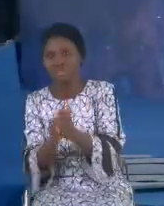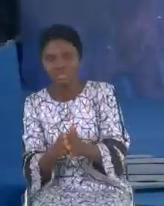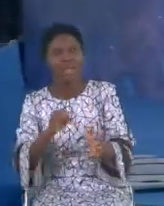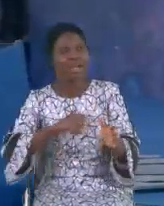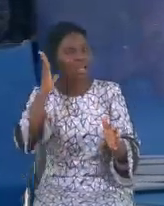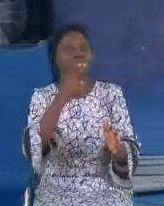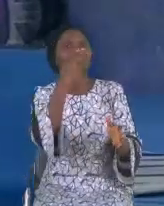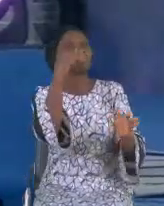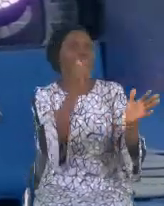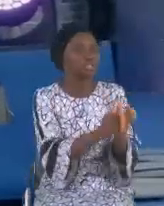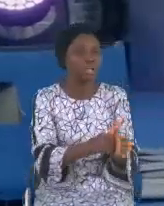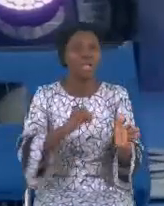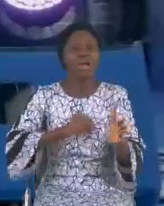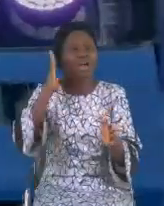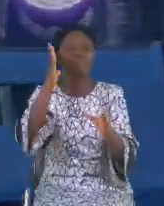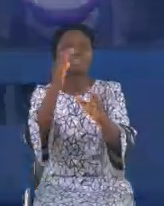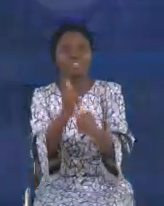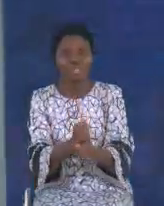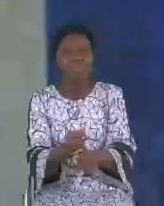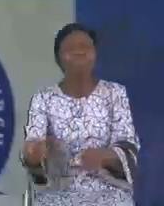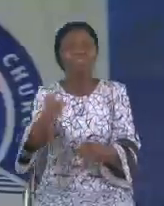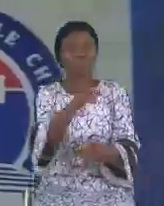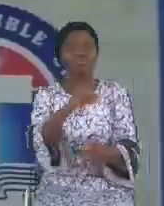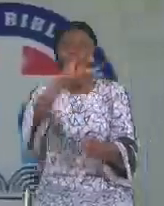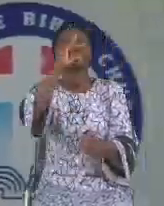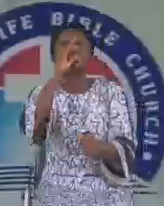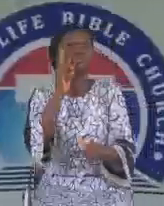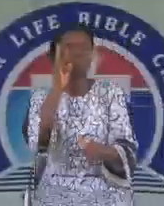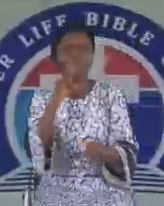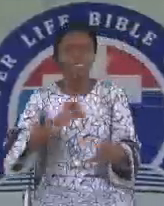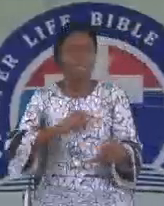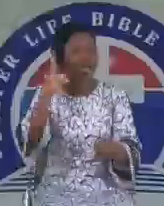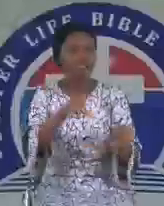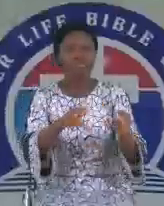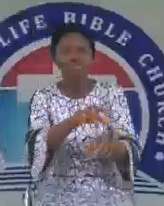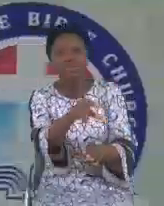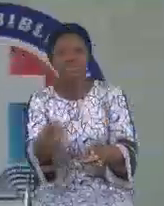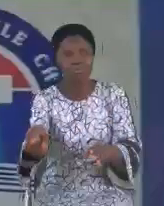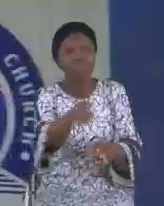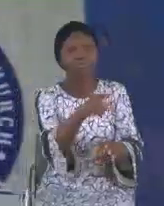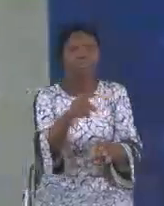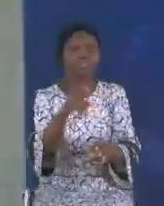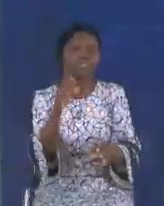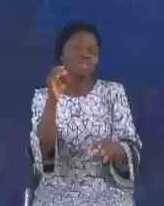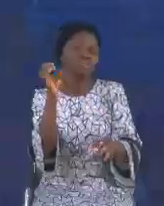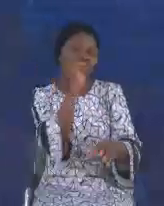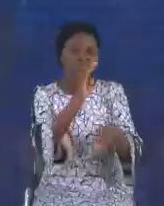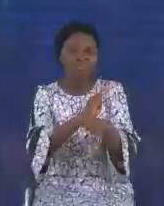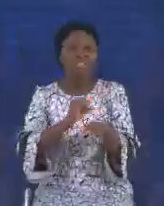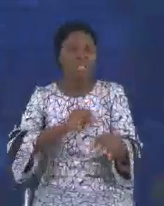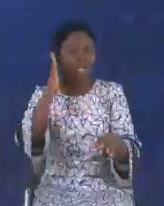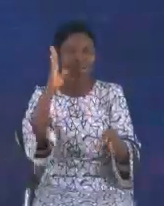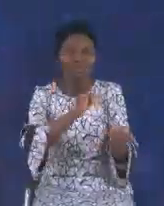that. I will take those hard drugs. I will do those yahoo things. I will spoil my life.